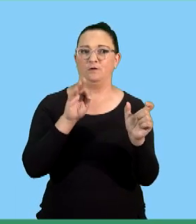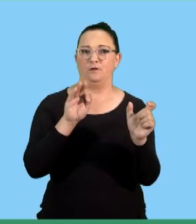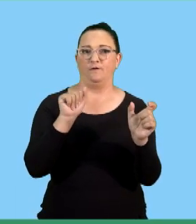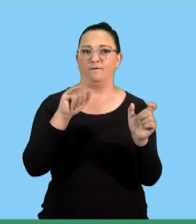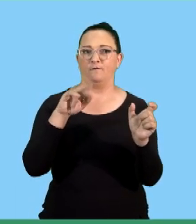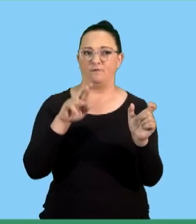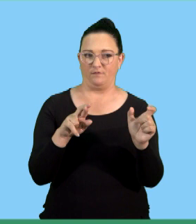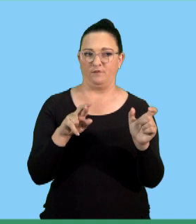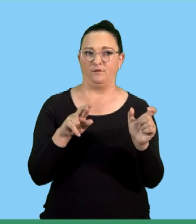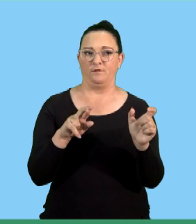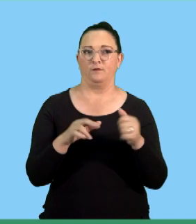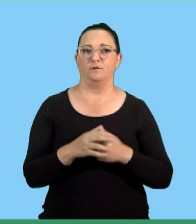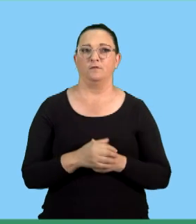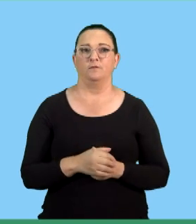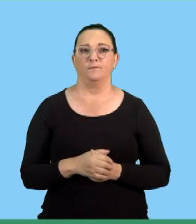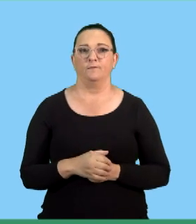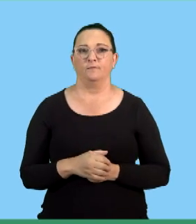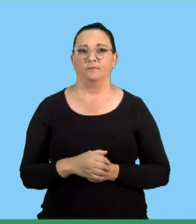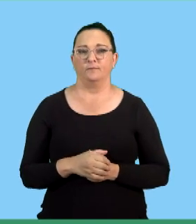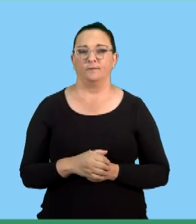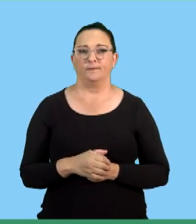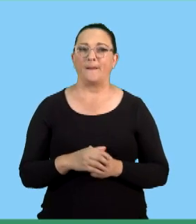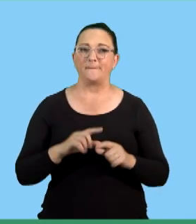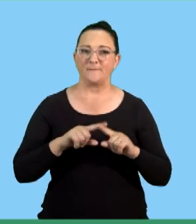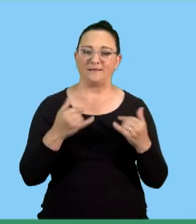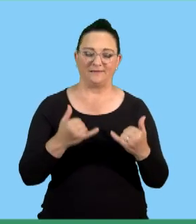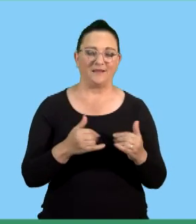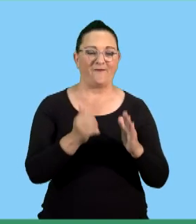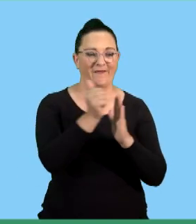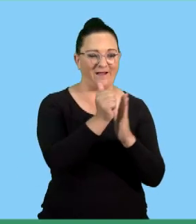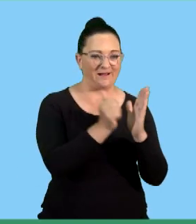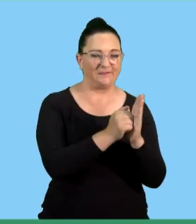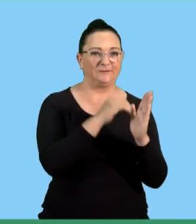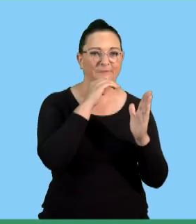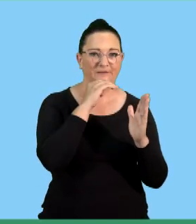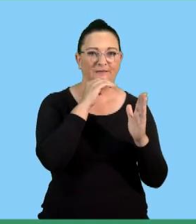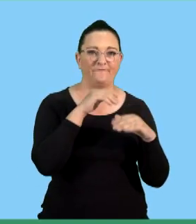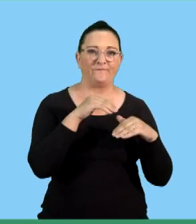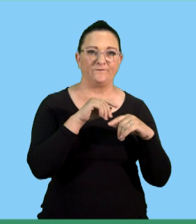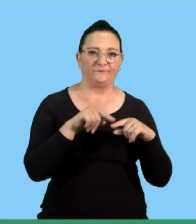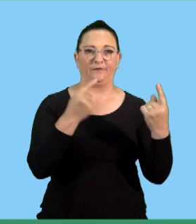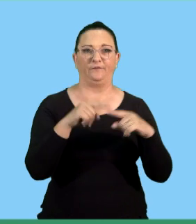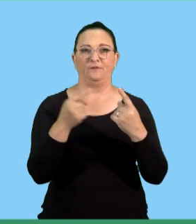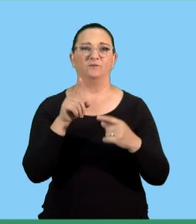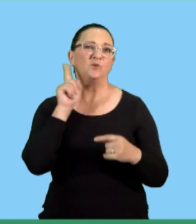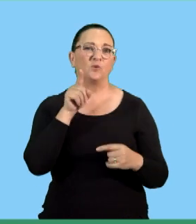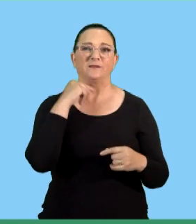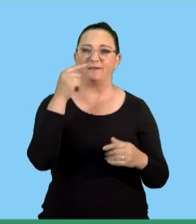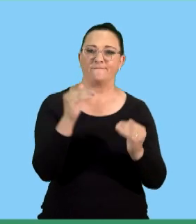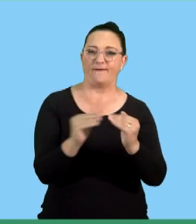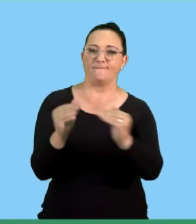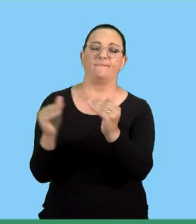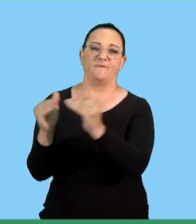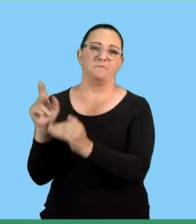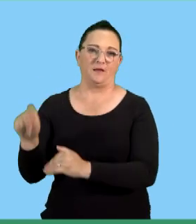all acts aim at achieving fairness in different ways though. So avoid saying everything it has to do